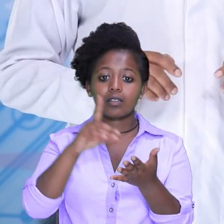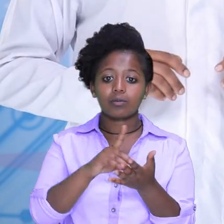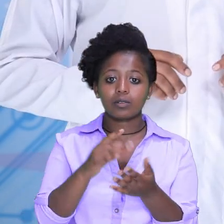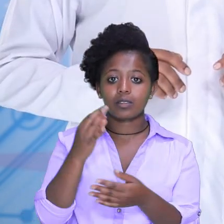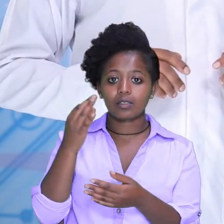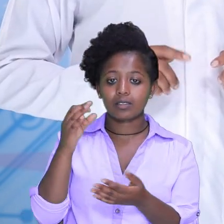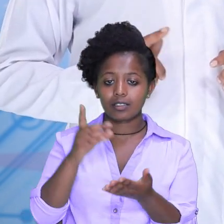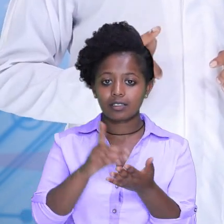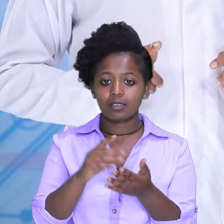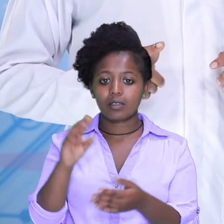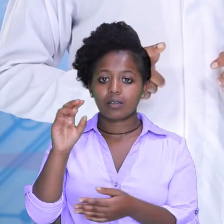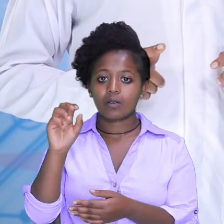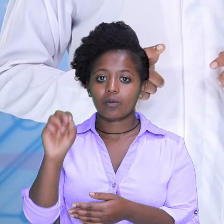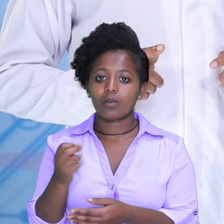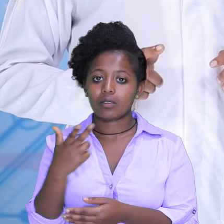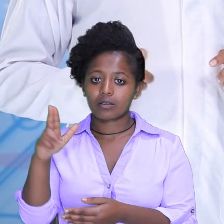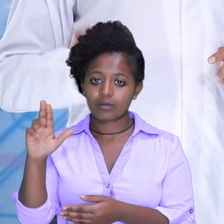Poland. By the way,